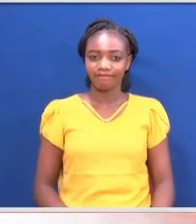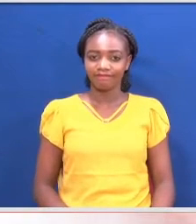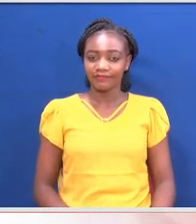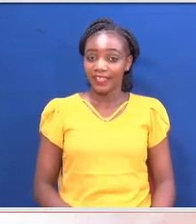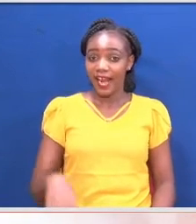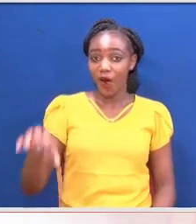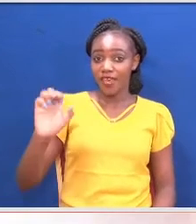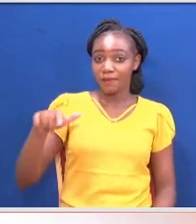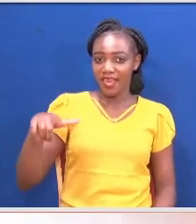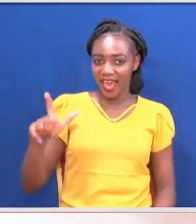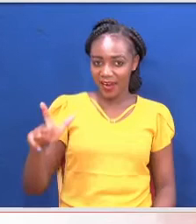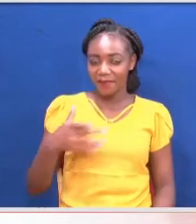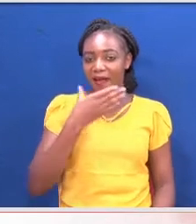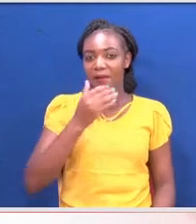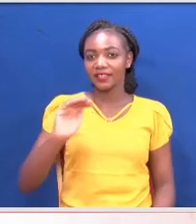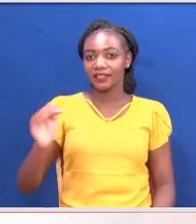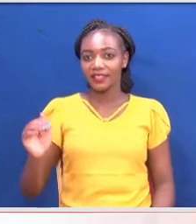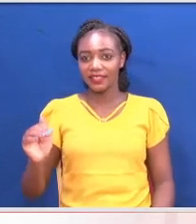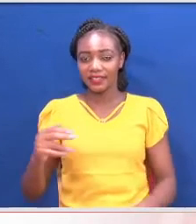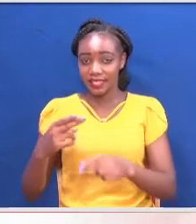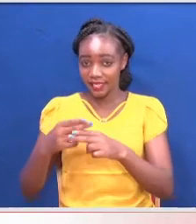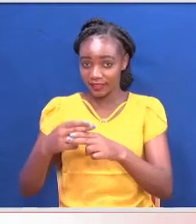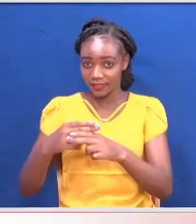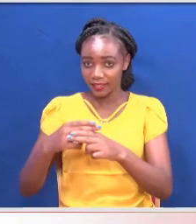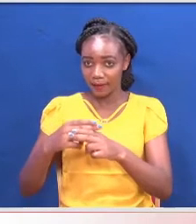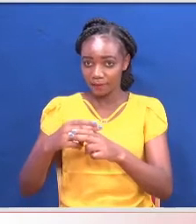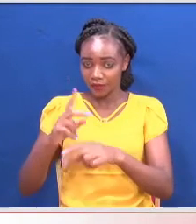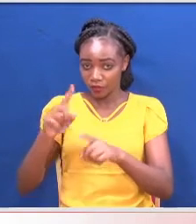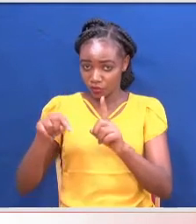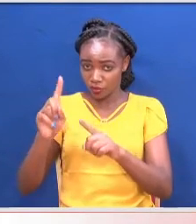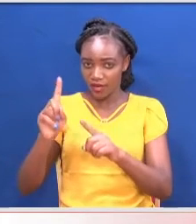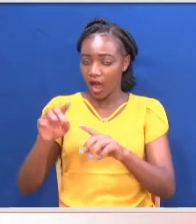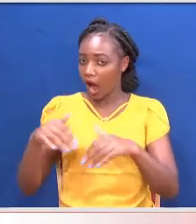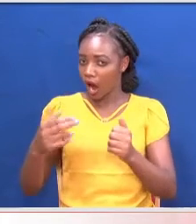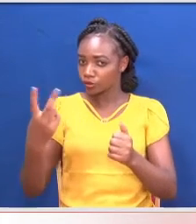Premier League, Manchester City inched closer to the English Premier League title with a